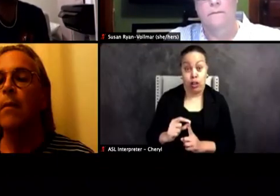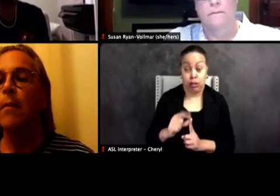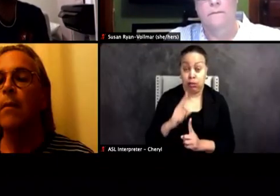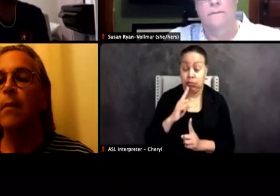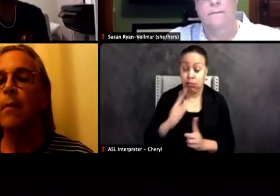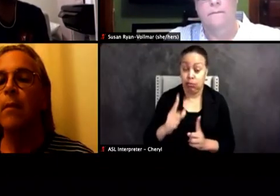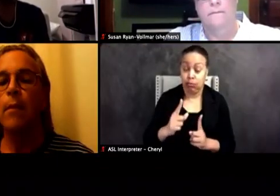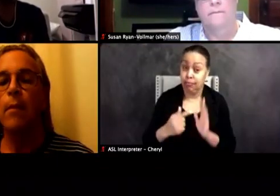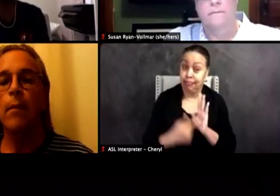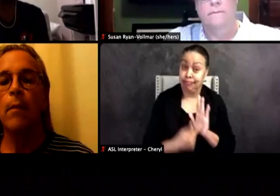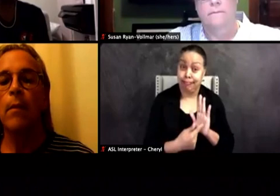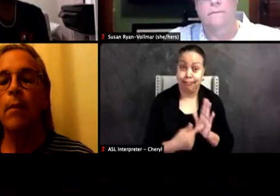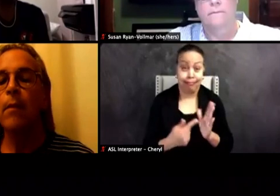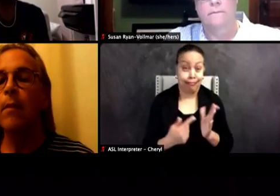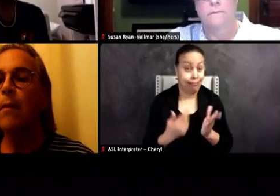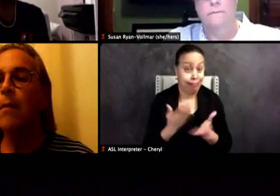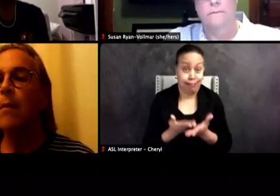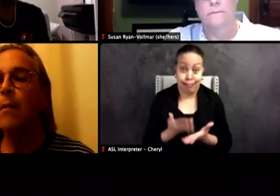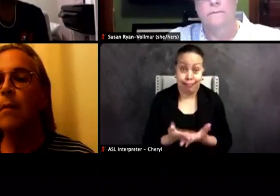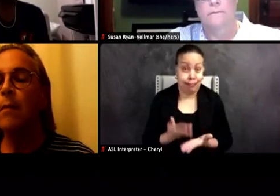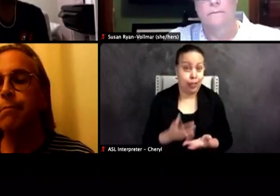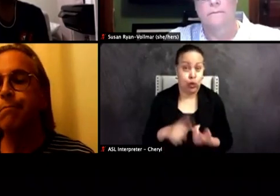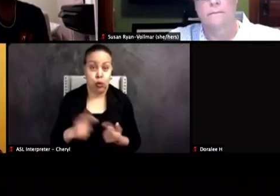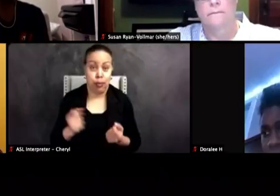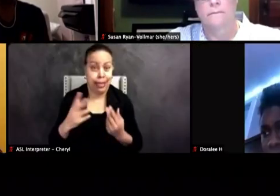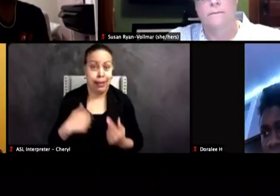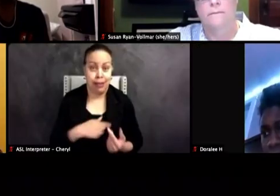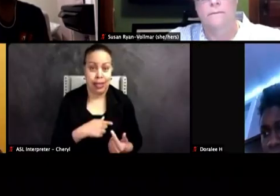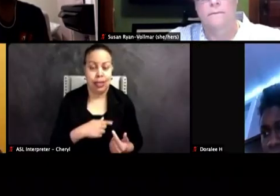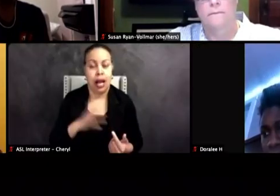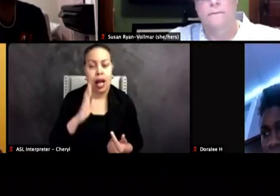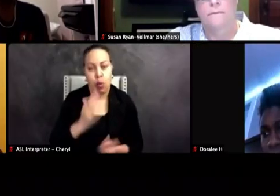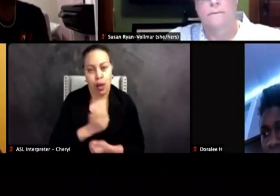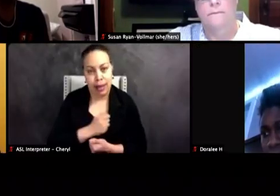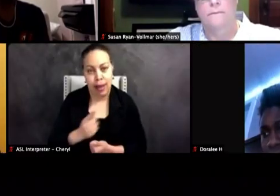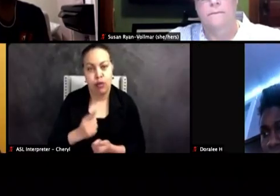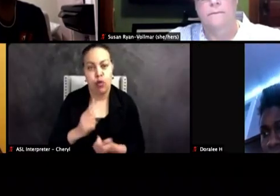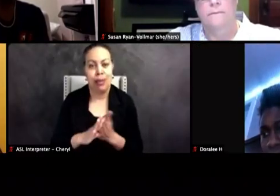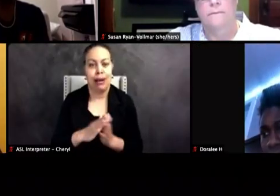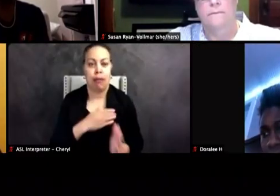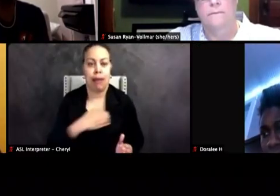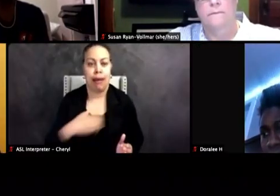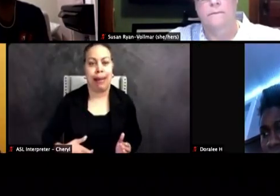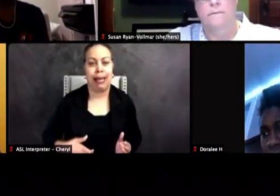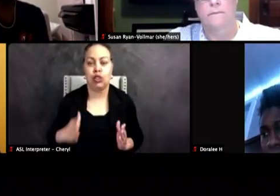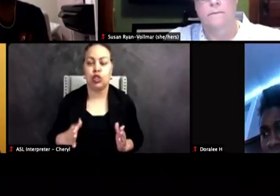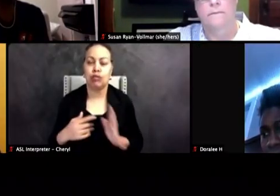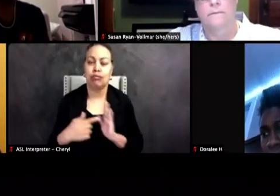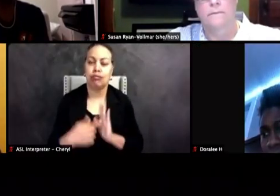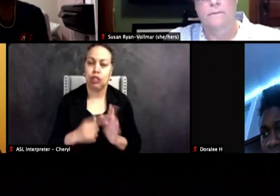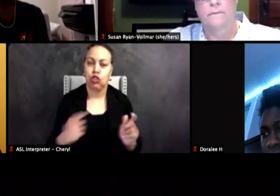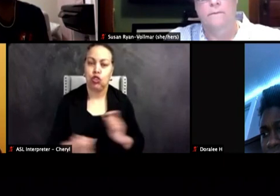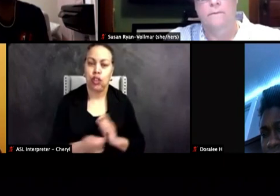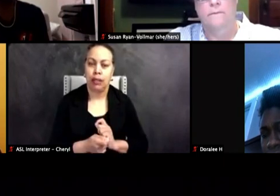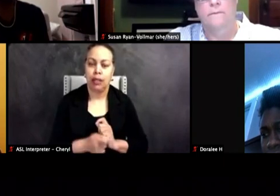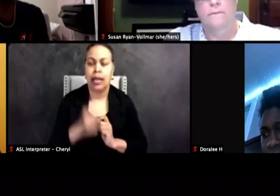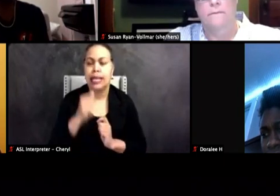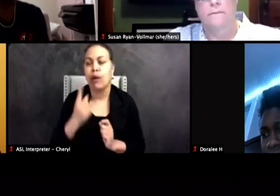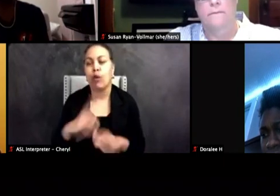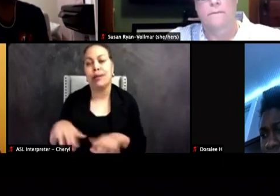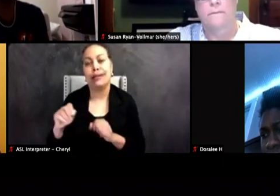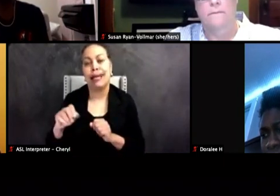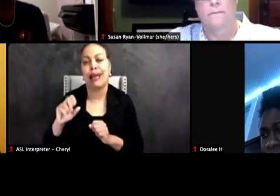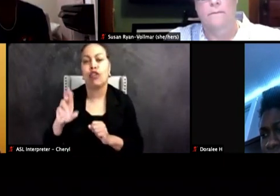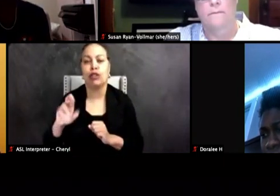us. And I would love to see you be an ambassador for change, not just go through a restorative justice program, but